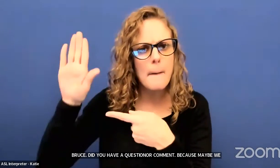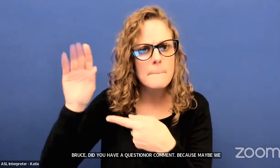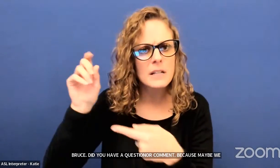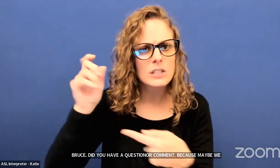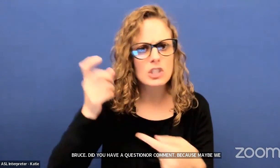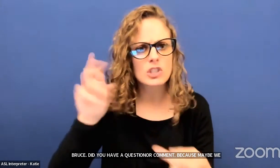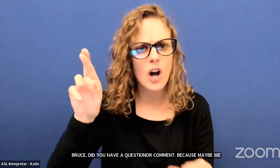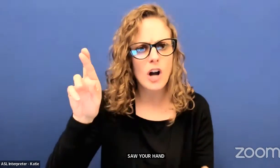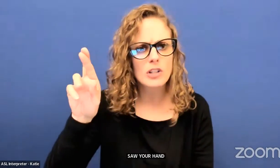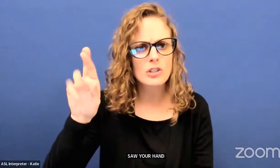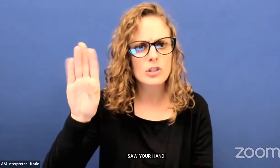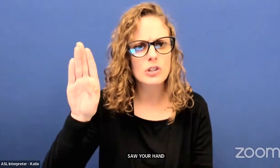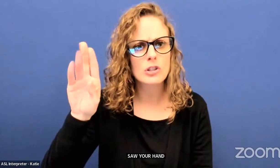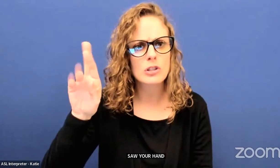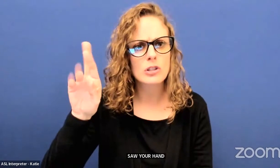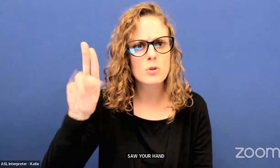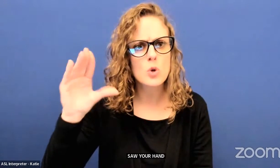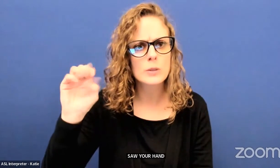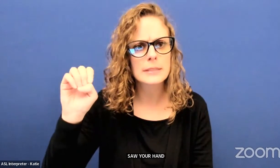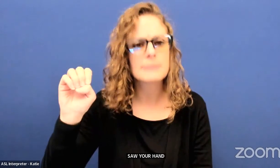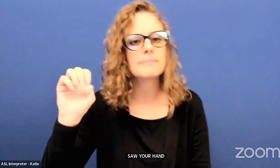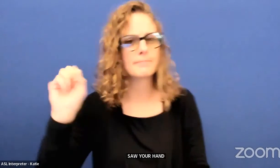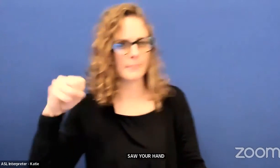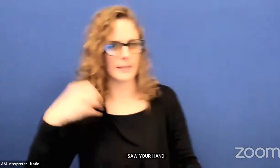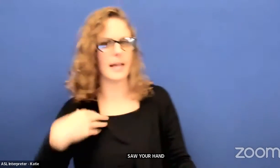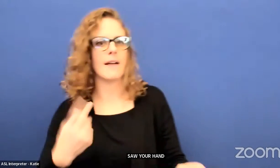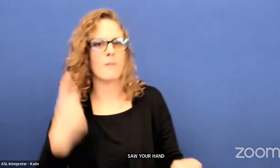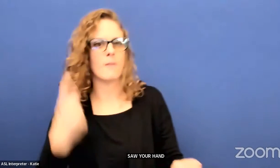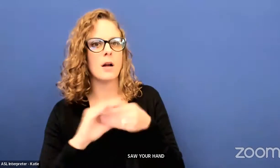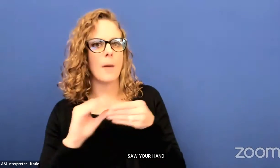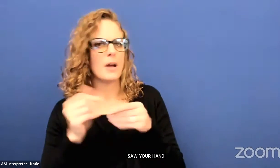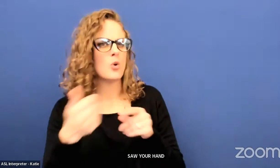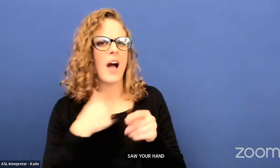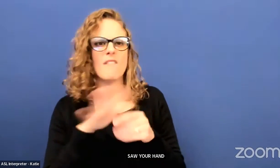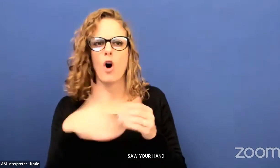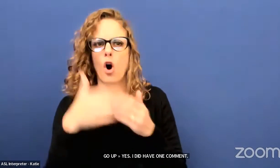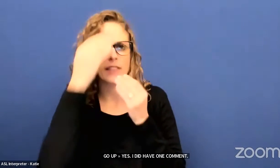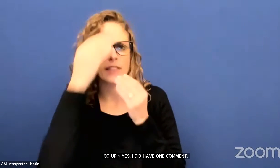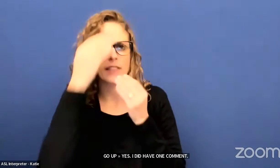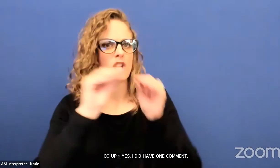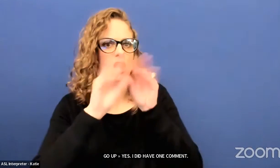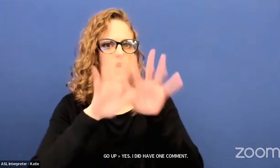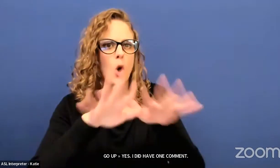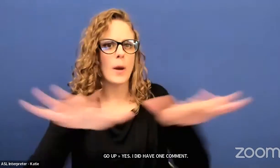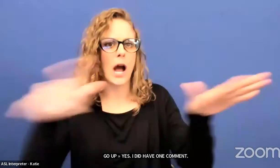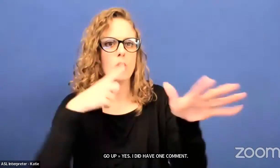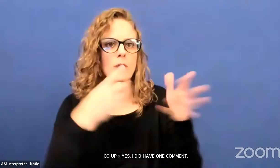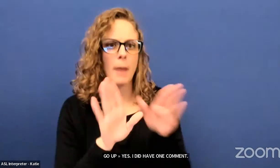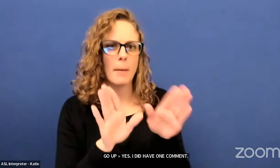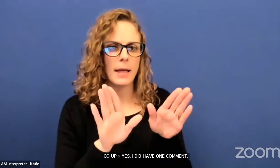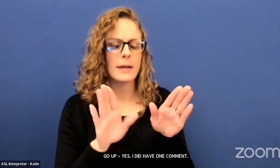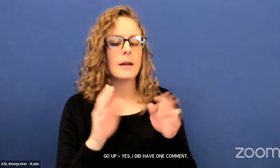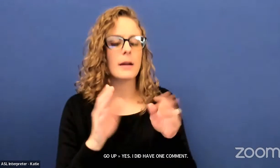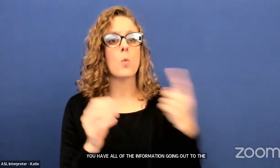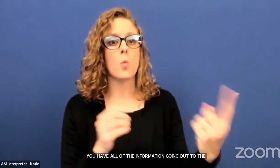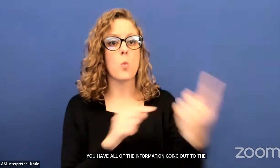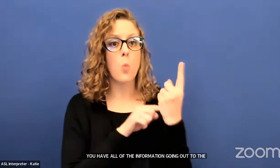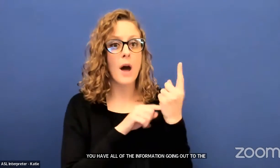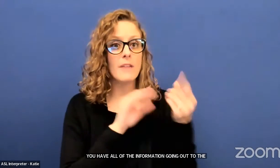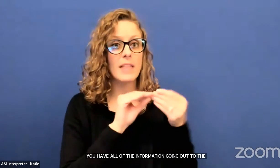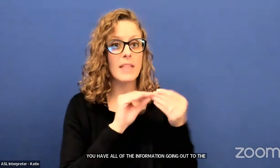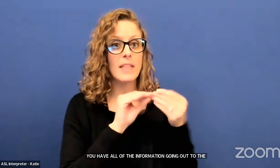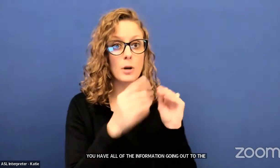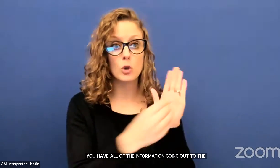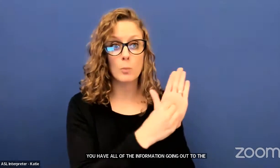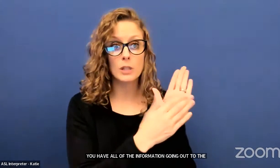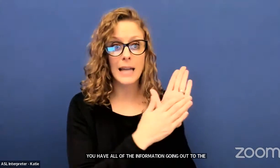Yeah, I did have one comment. You have all of the information going out to the public, and one of the numbers that you put down